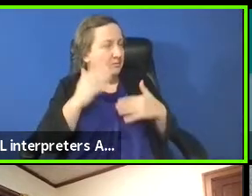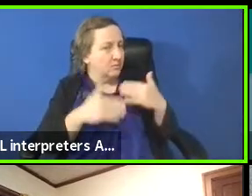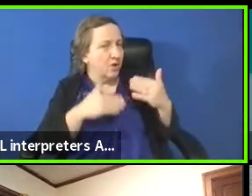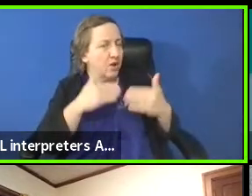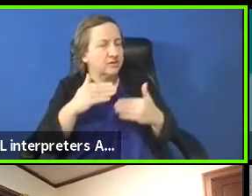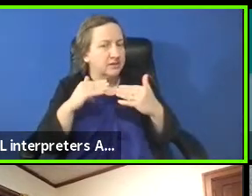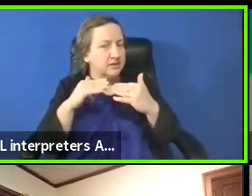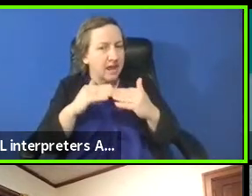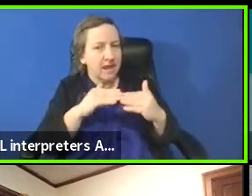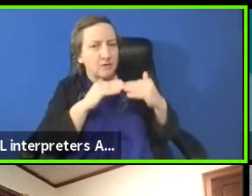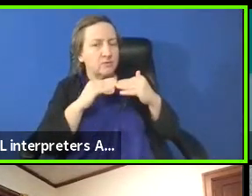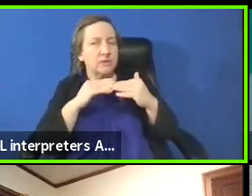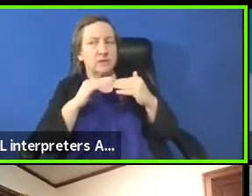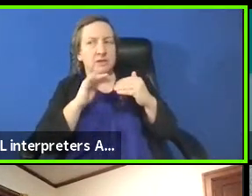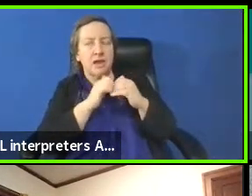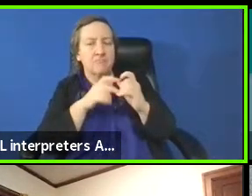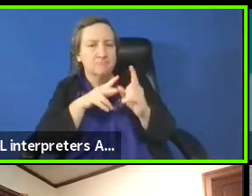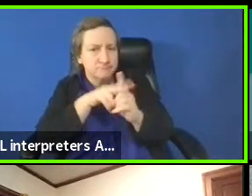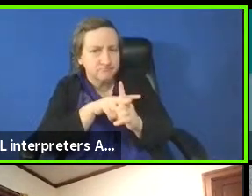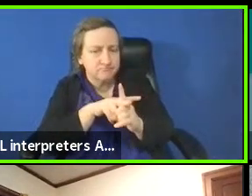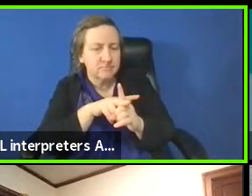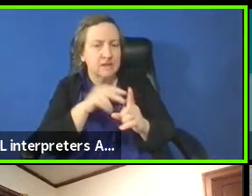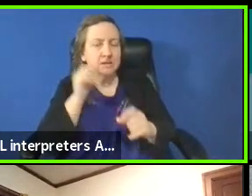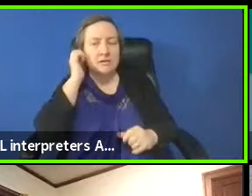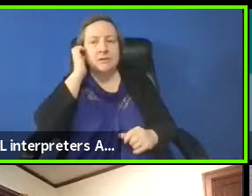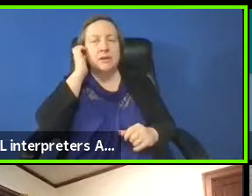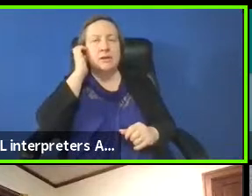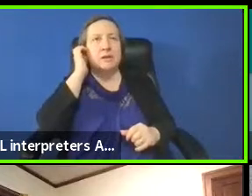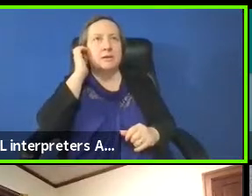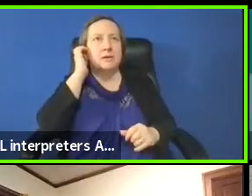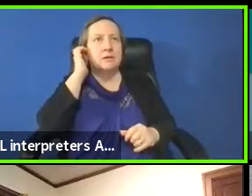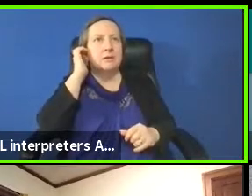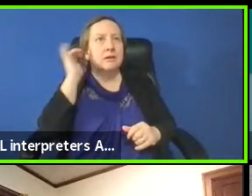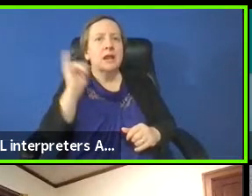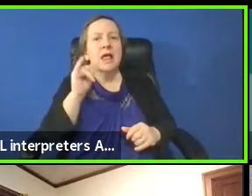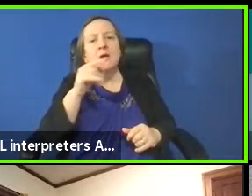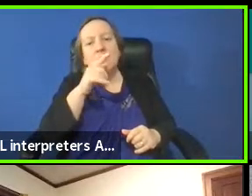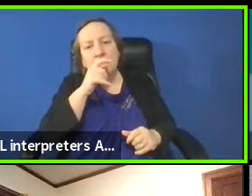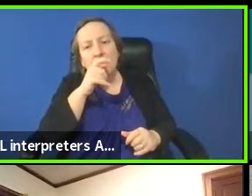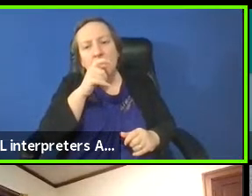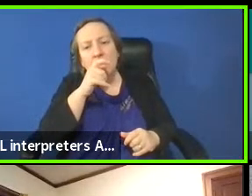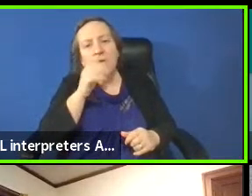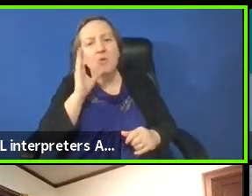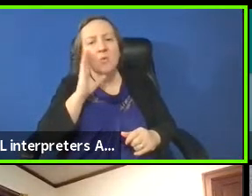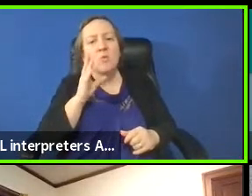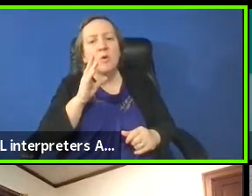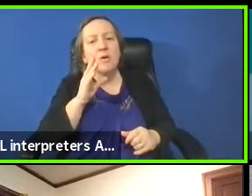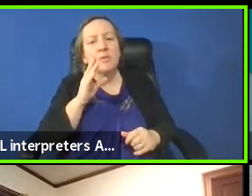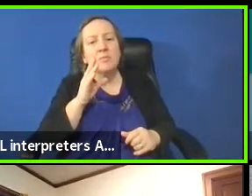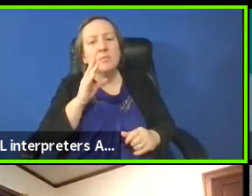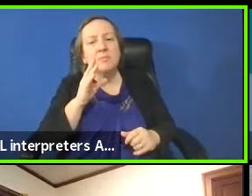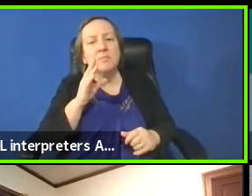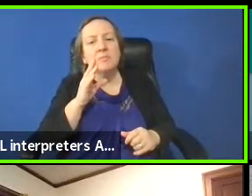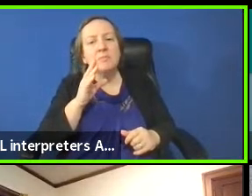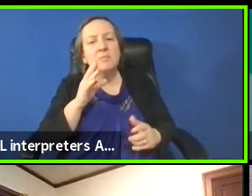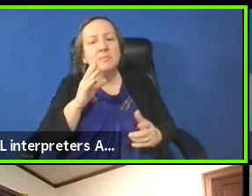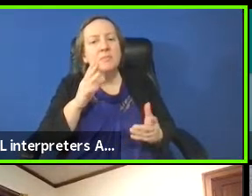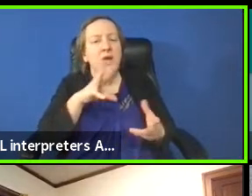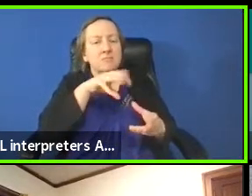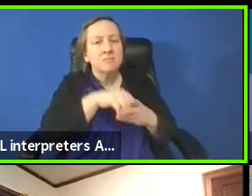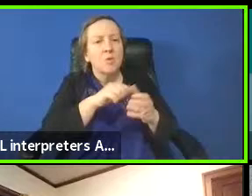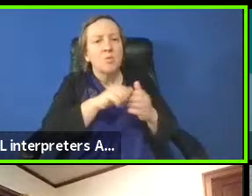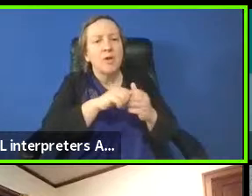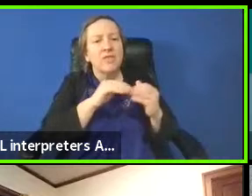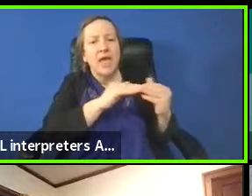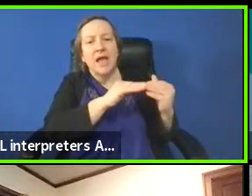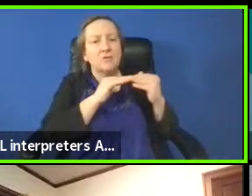equity application. Like, who would be sitting over there with equity expertise? Is it the program